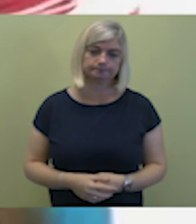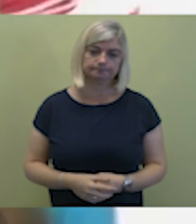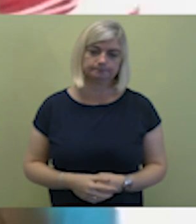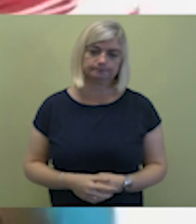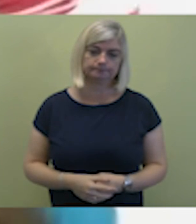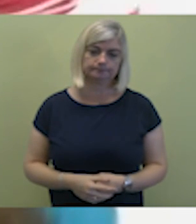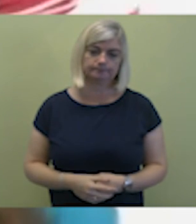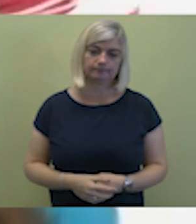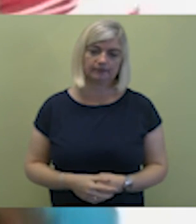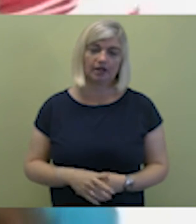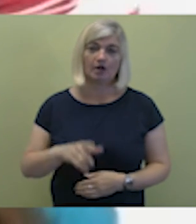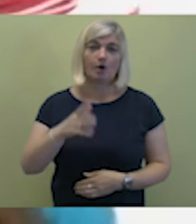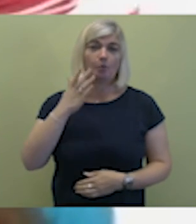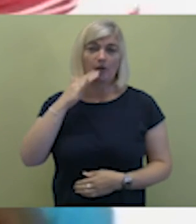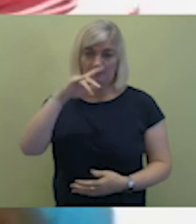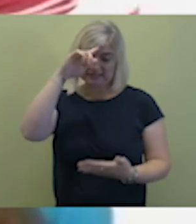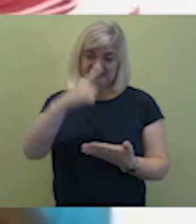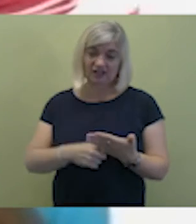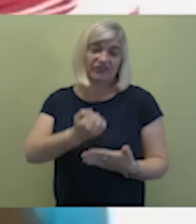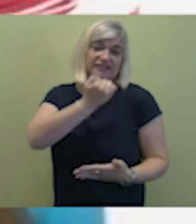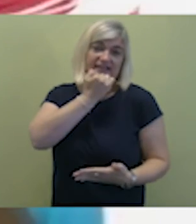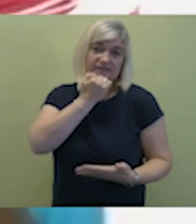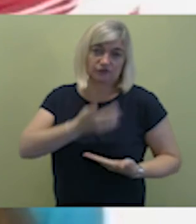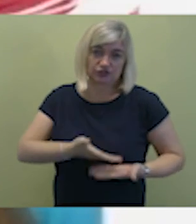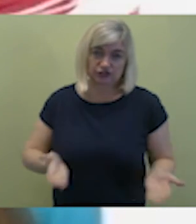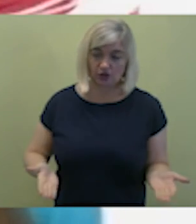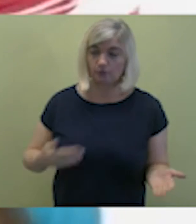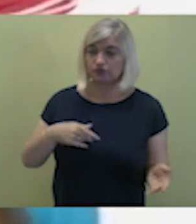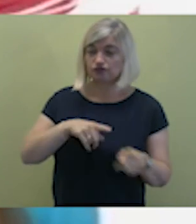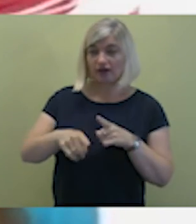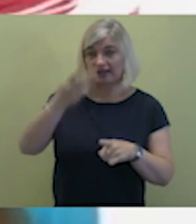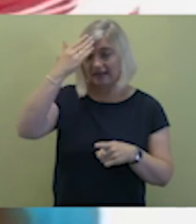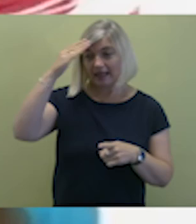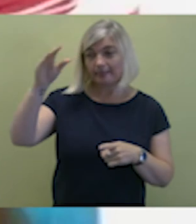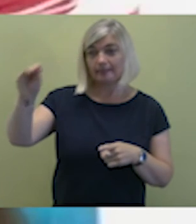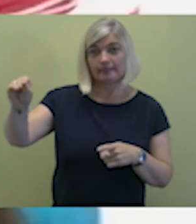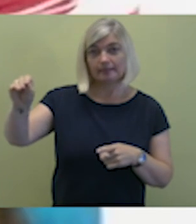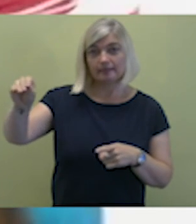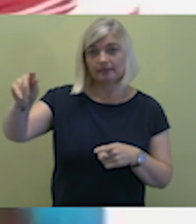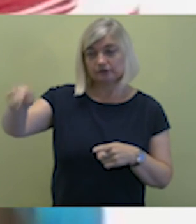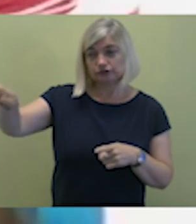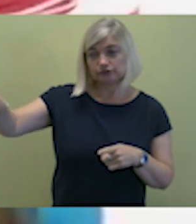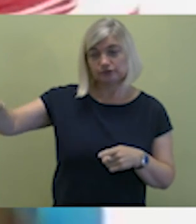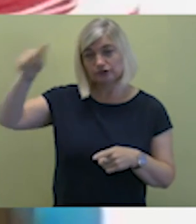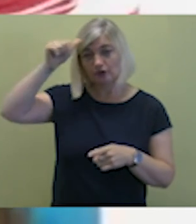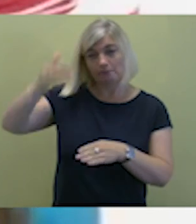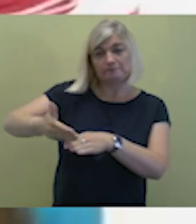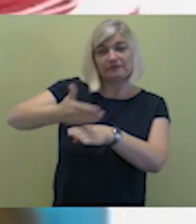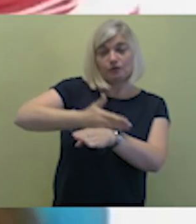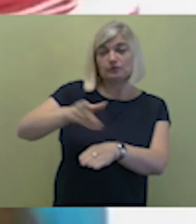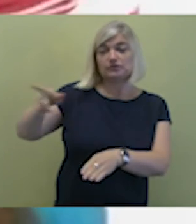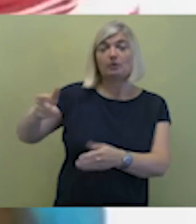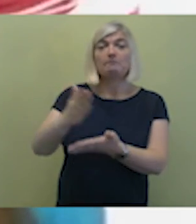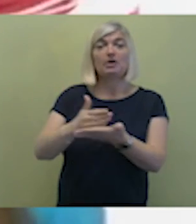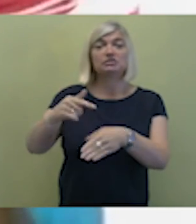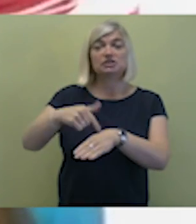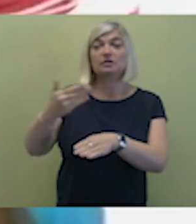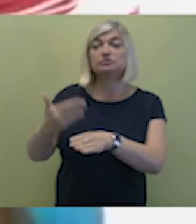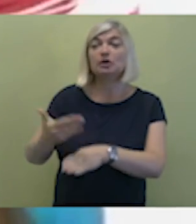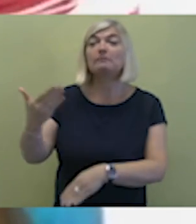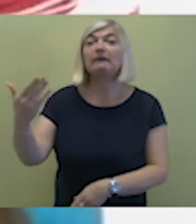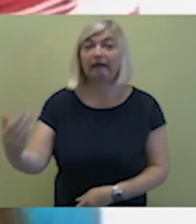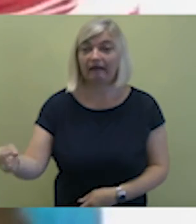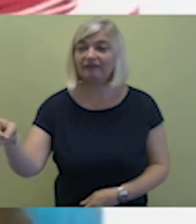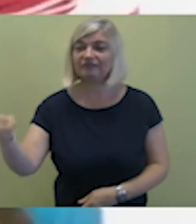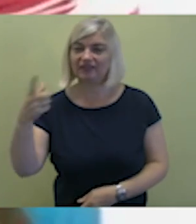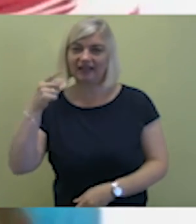our dates for our shows, we try to let our students know well in advance, so that if they've got part-time jobs, they can arrange